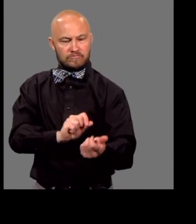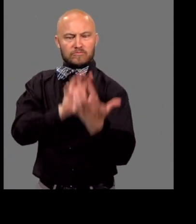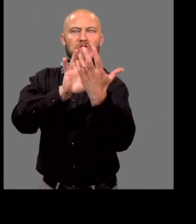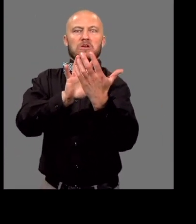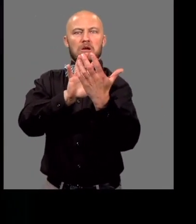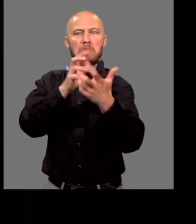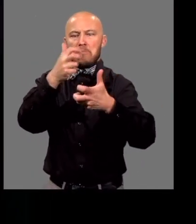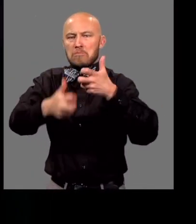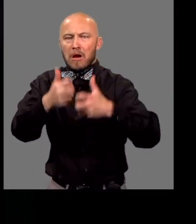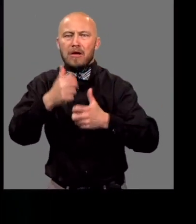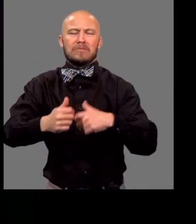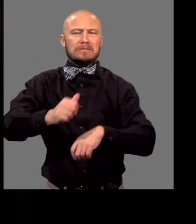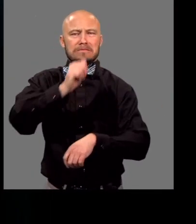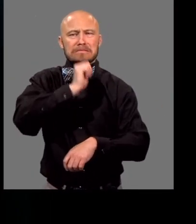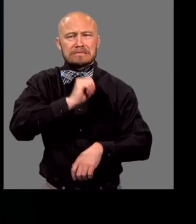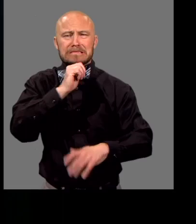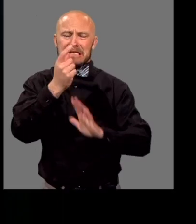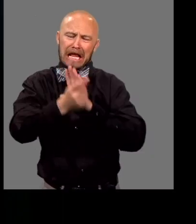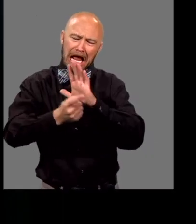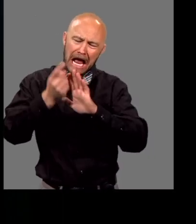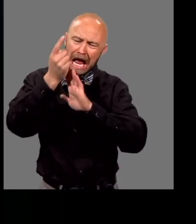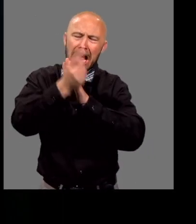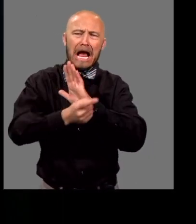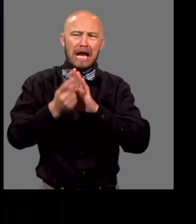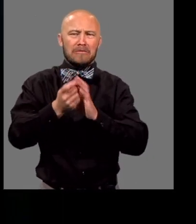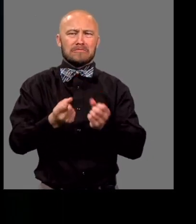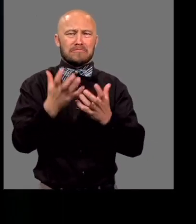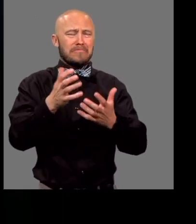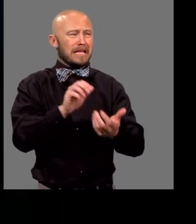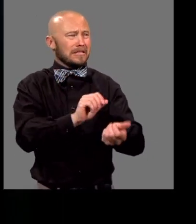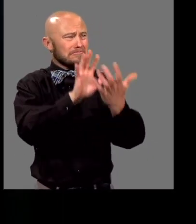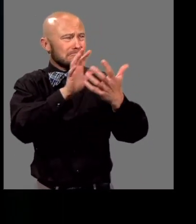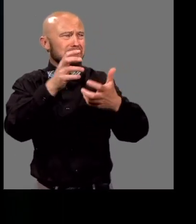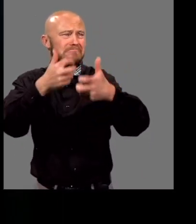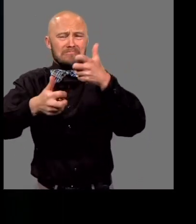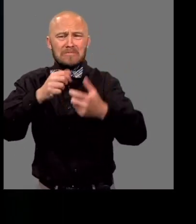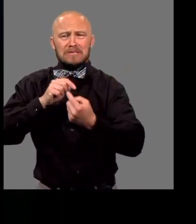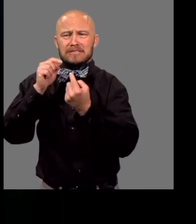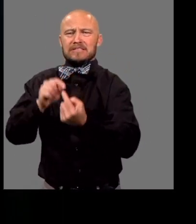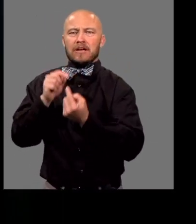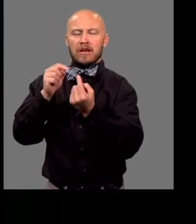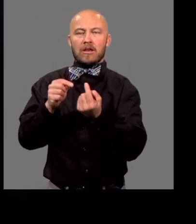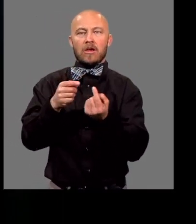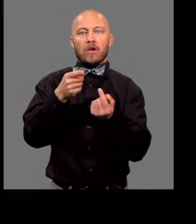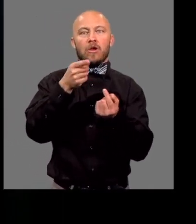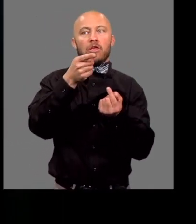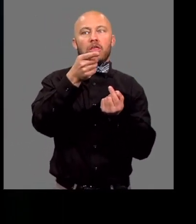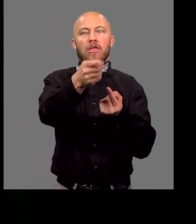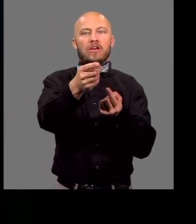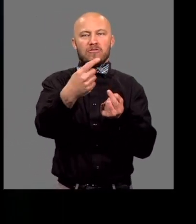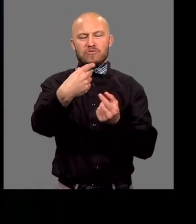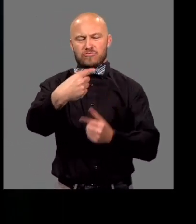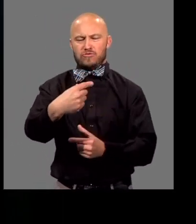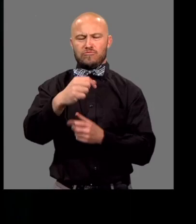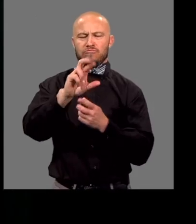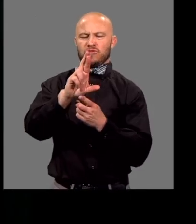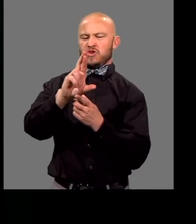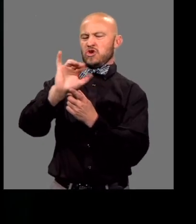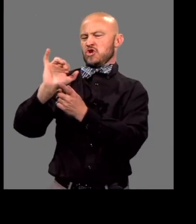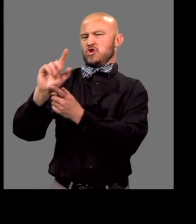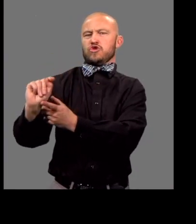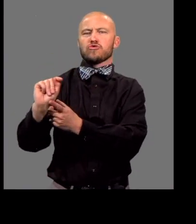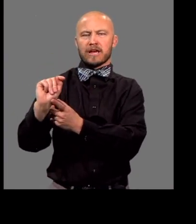obstacles, you've endured long hours, you've persisted in the face of many difficulties. You embody the word